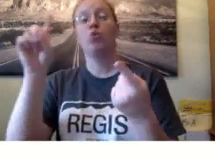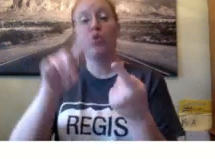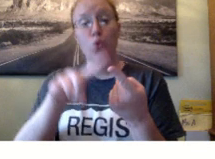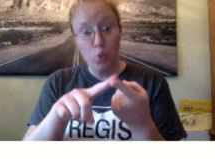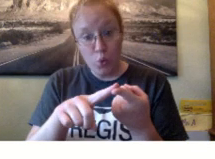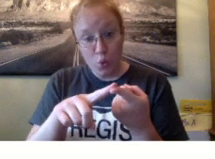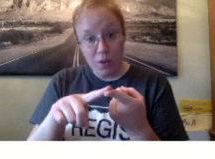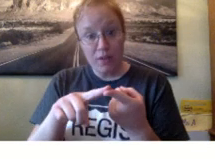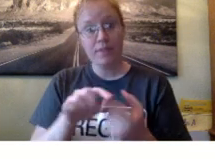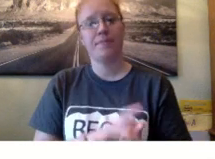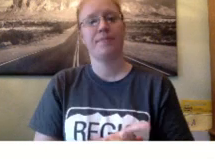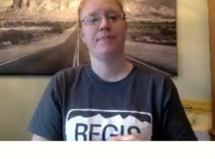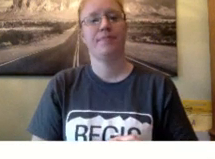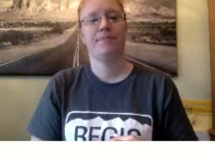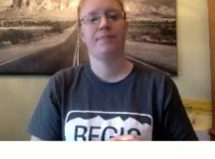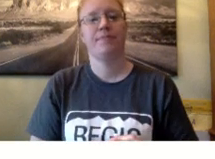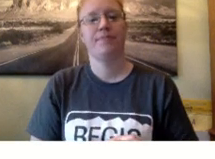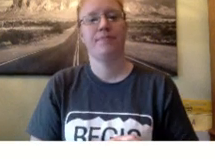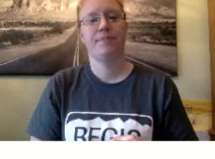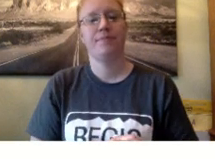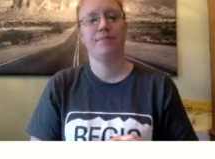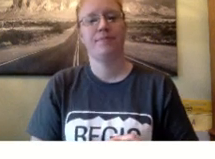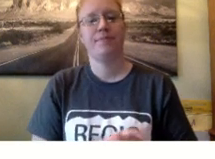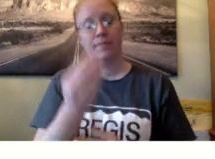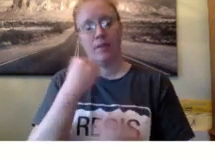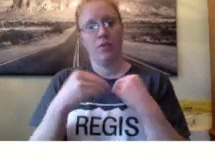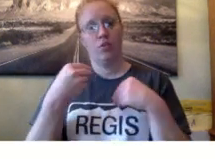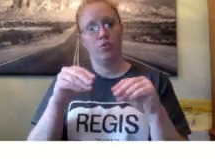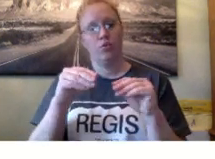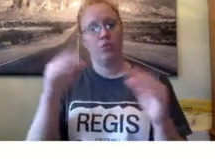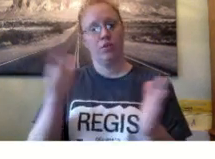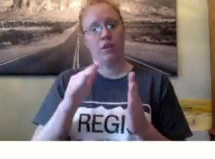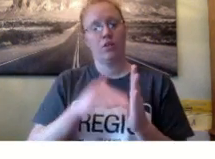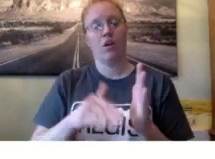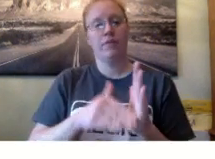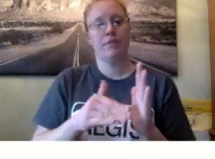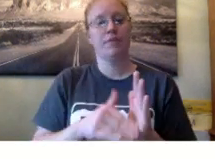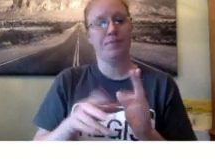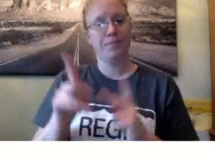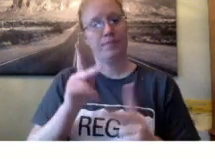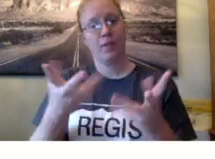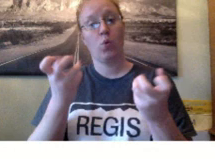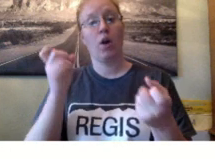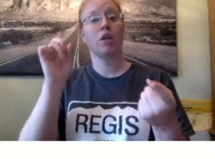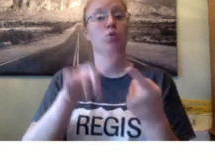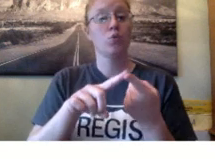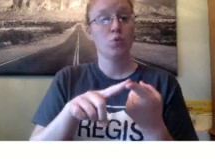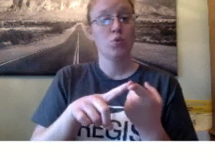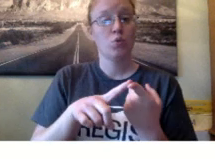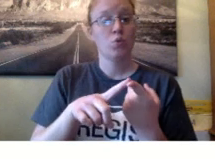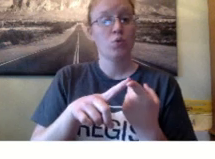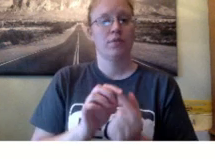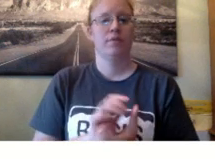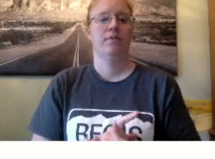go to the grocery stores less often. People want to